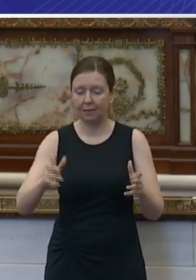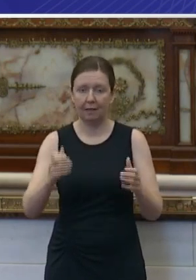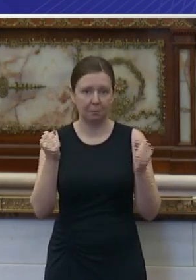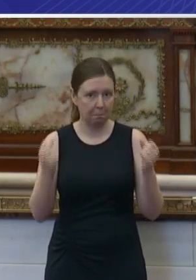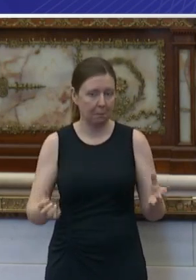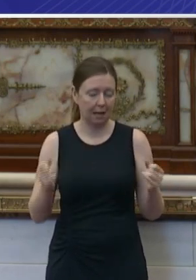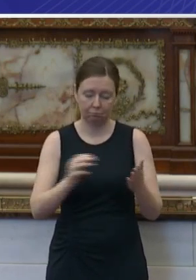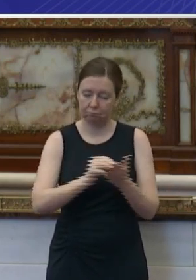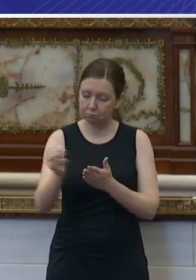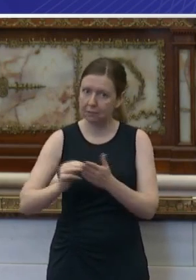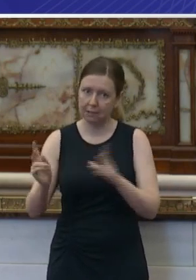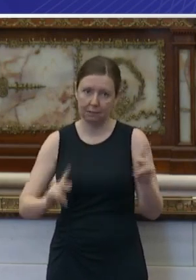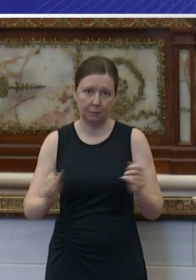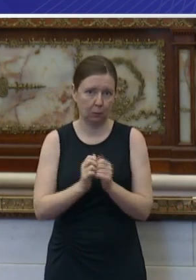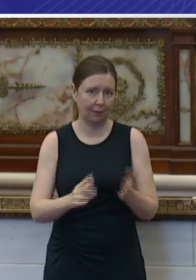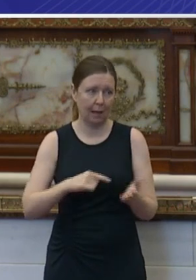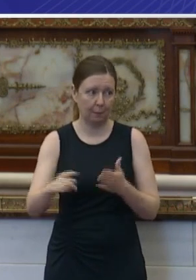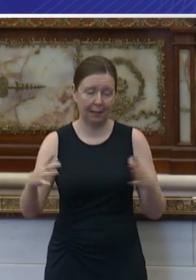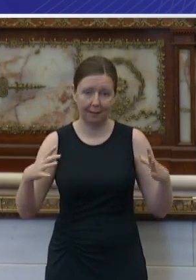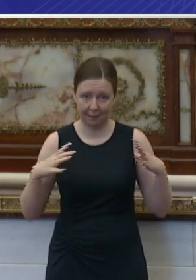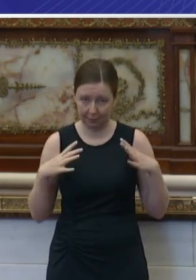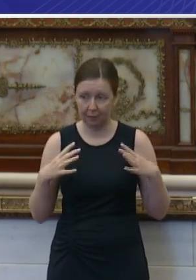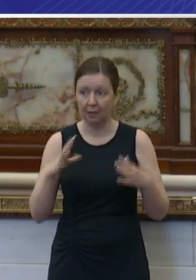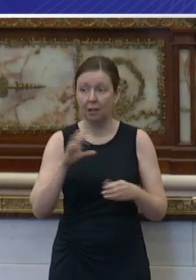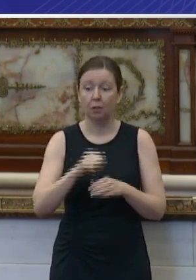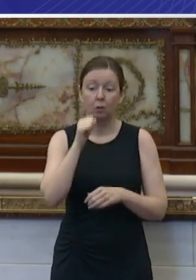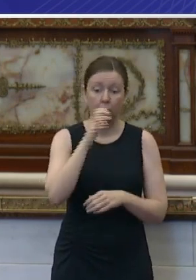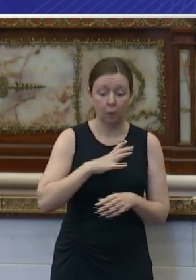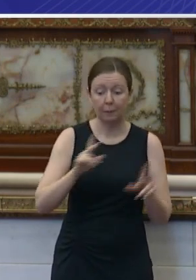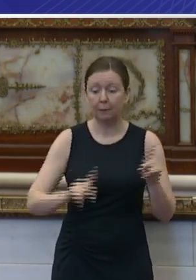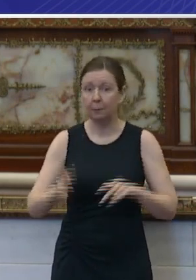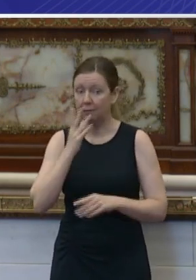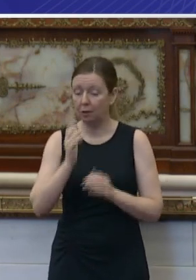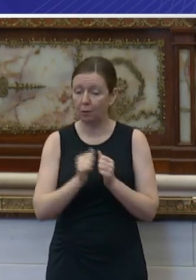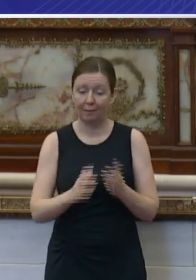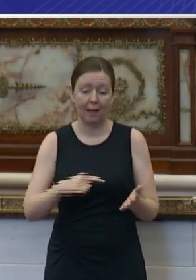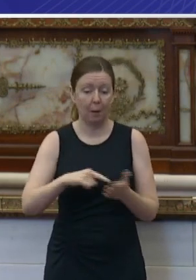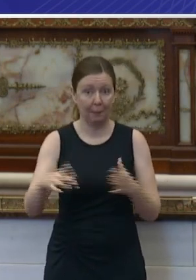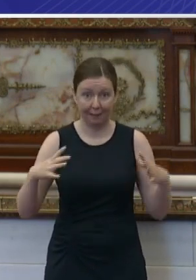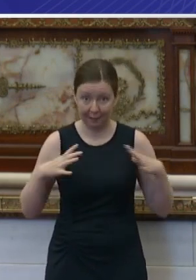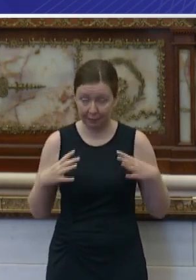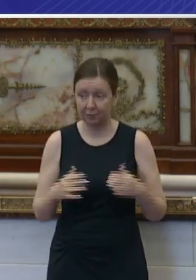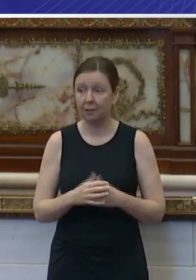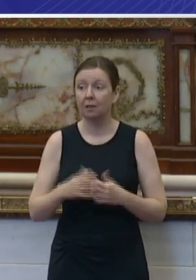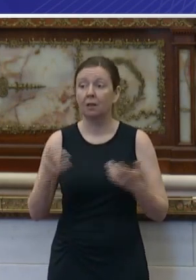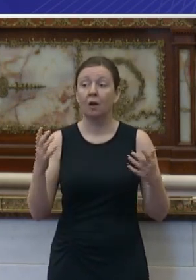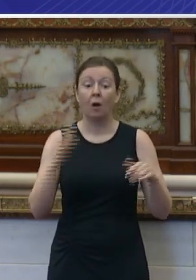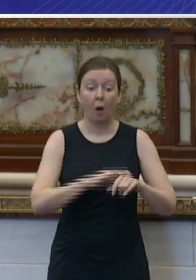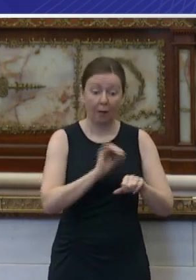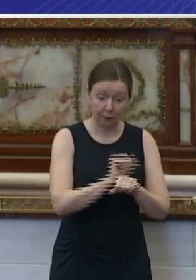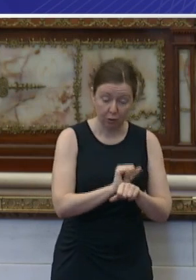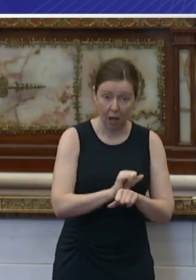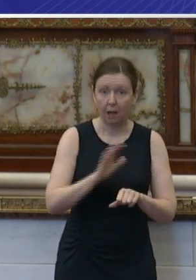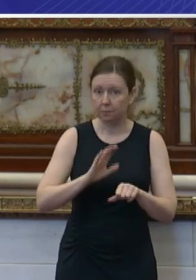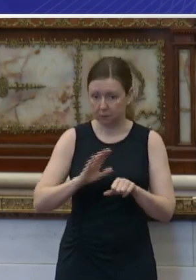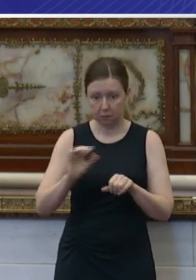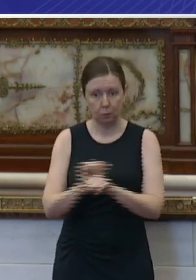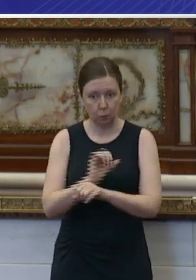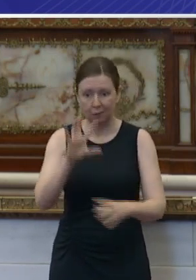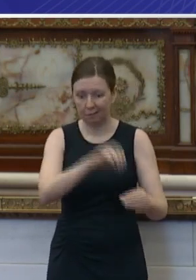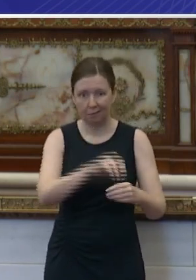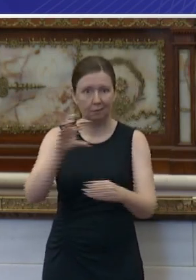of workers without paid leave. These workers include women and people of color without paid leave who are on the job on the front lines and